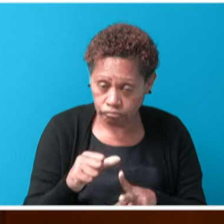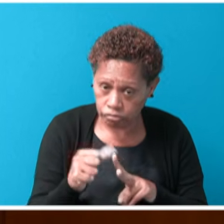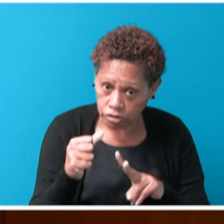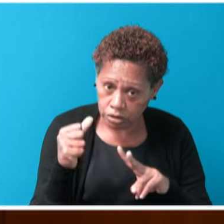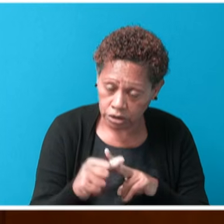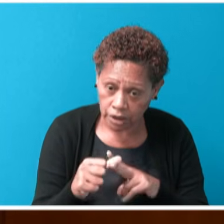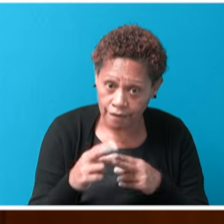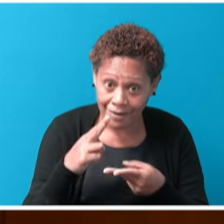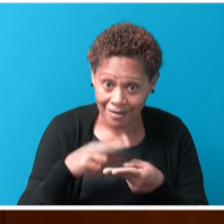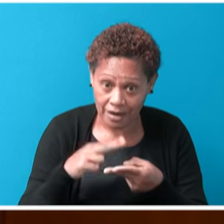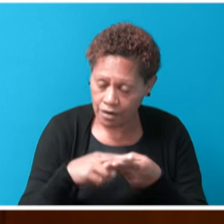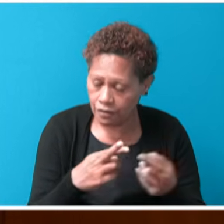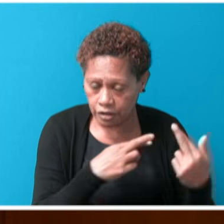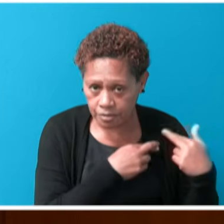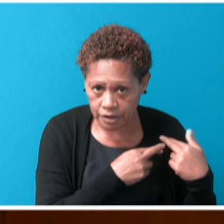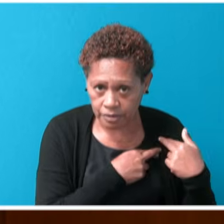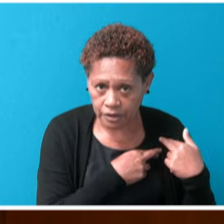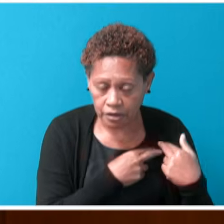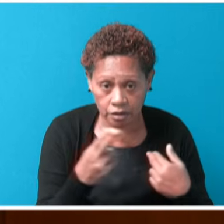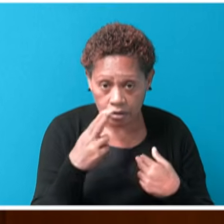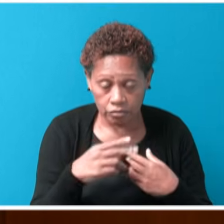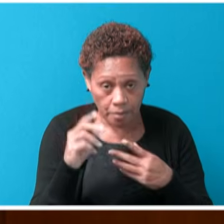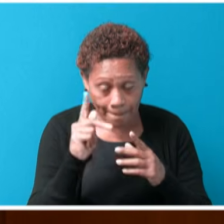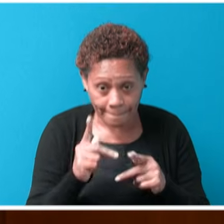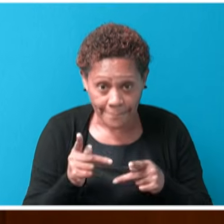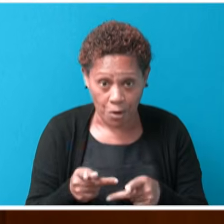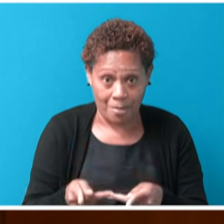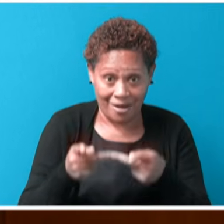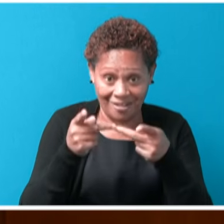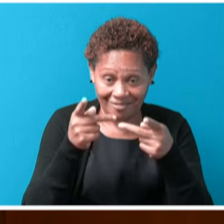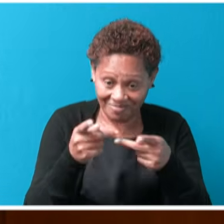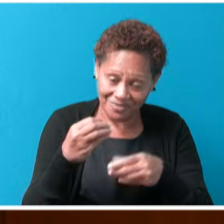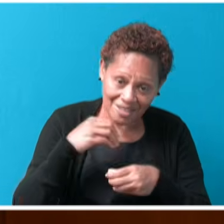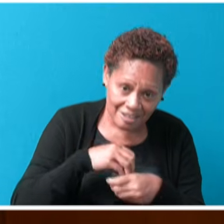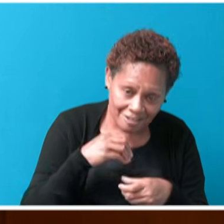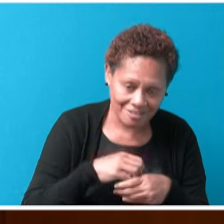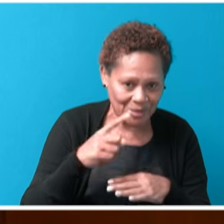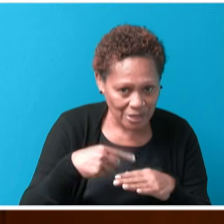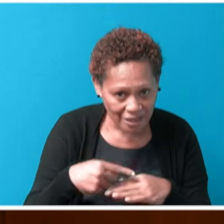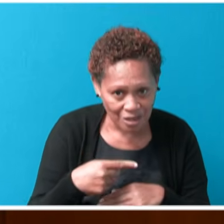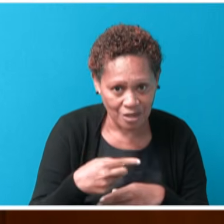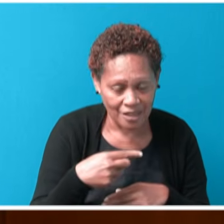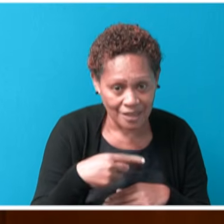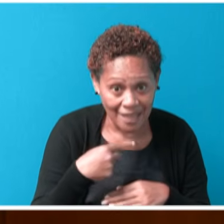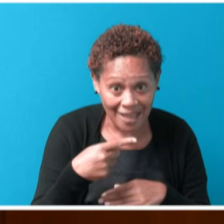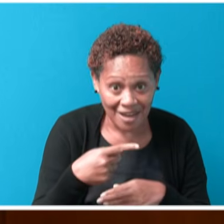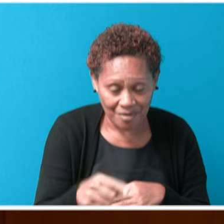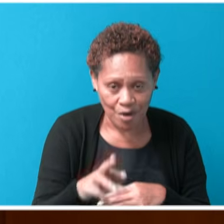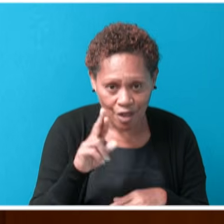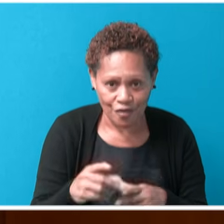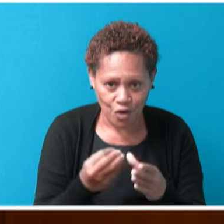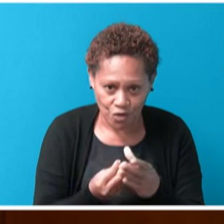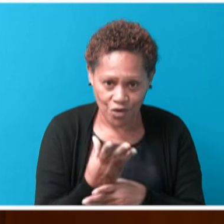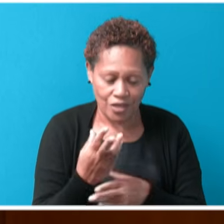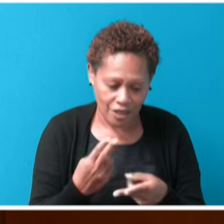national responsibility to promote inclusive and sustainable development as a catalyst for growth,